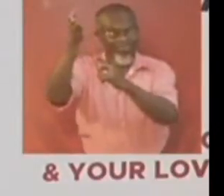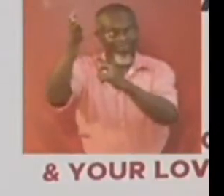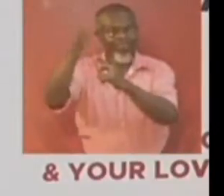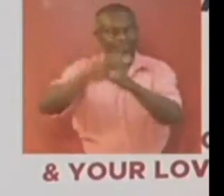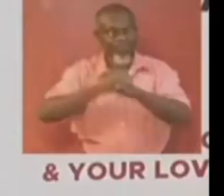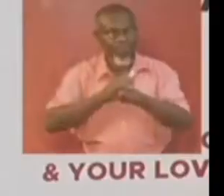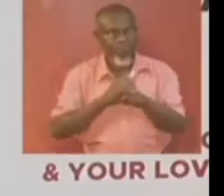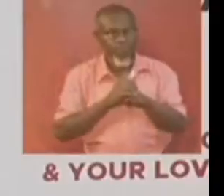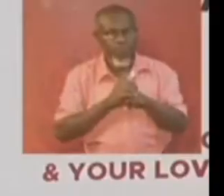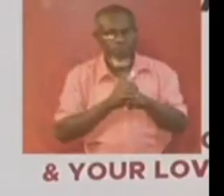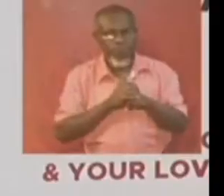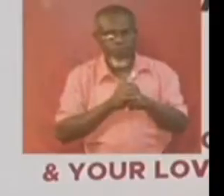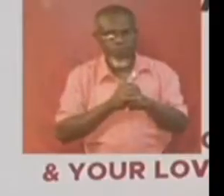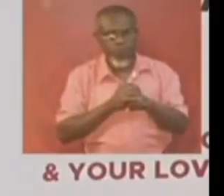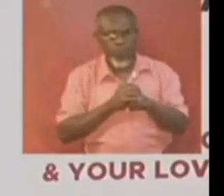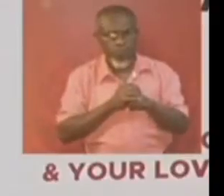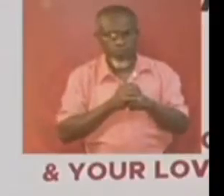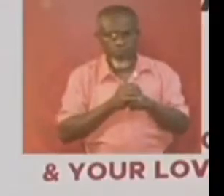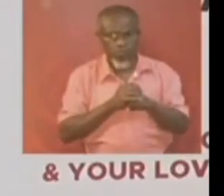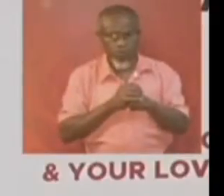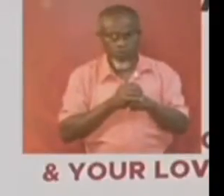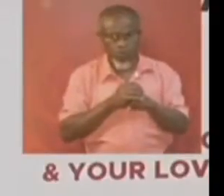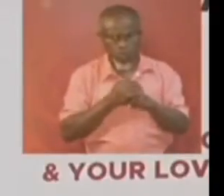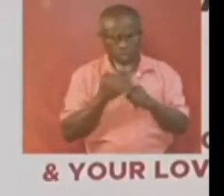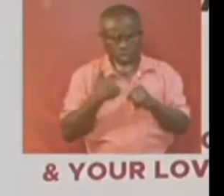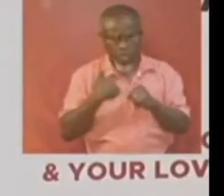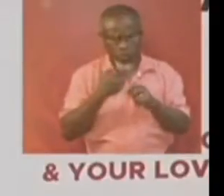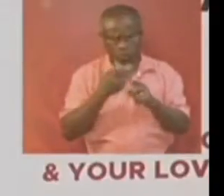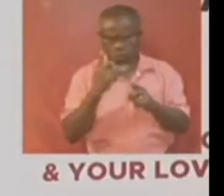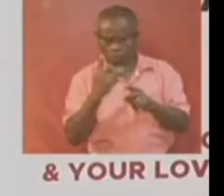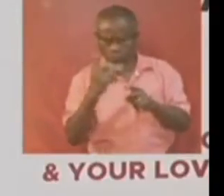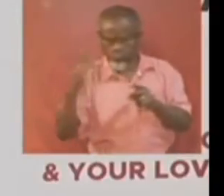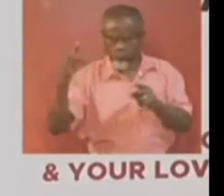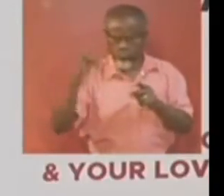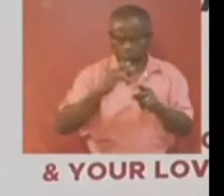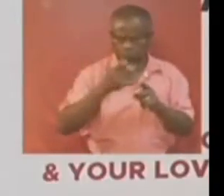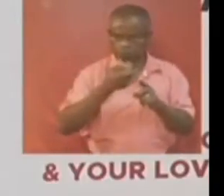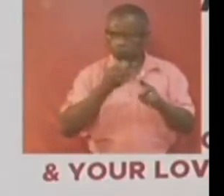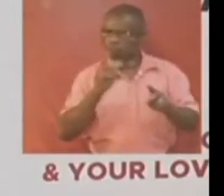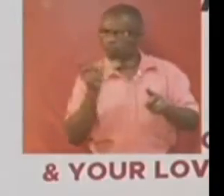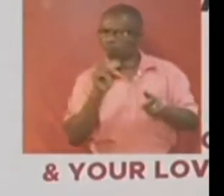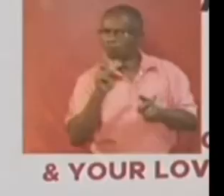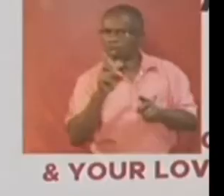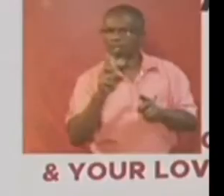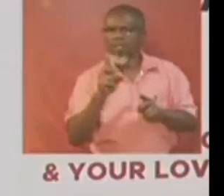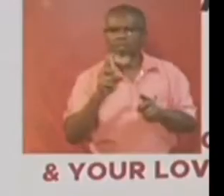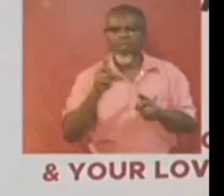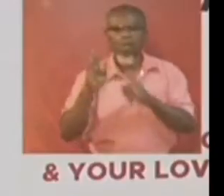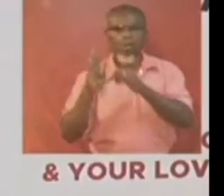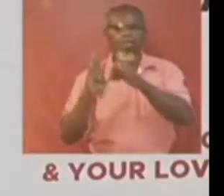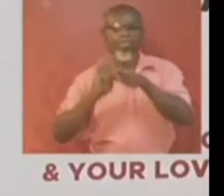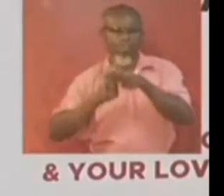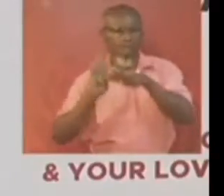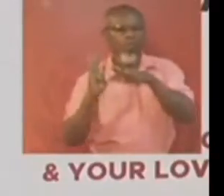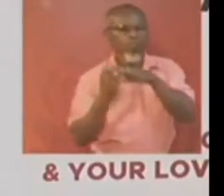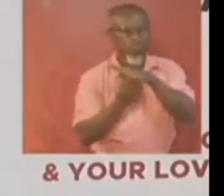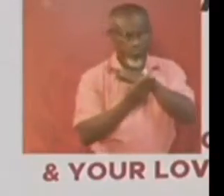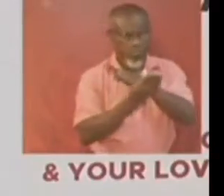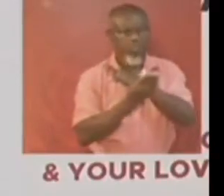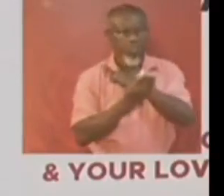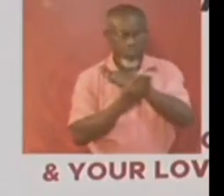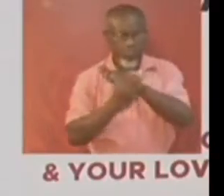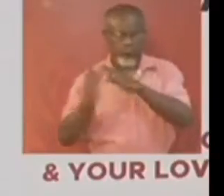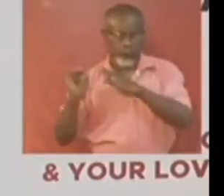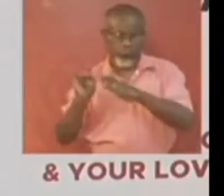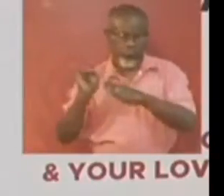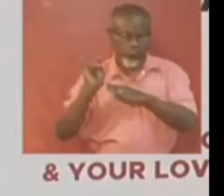Additionally, we have a repatriation flight from Barbados, for which the Ministry of National Security has granted approval for